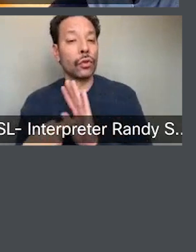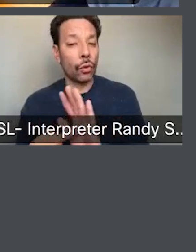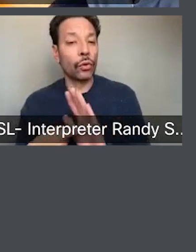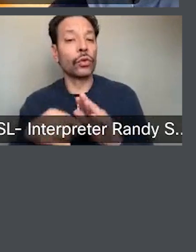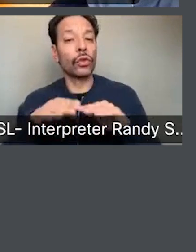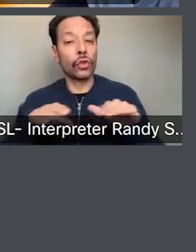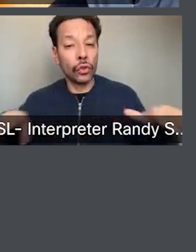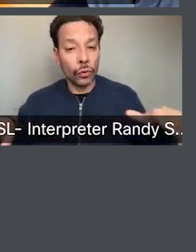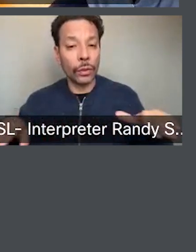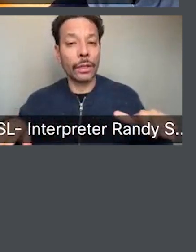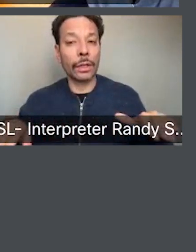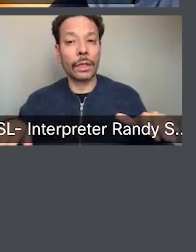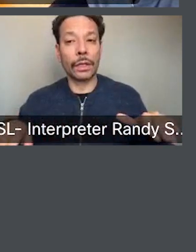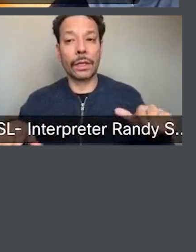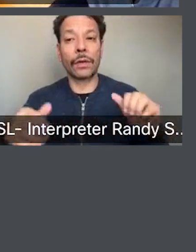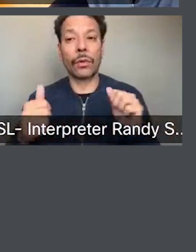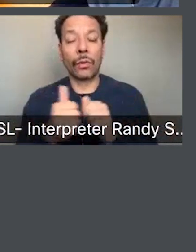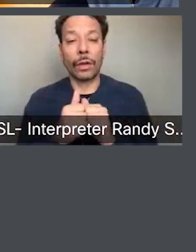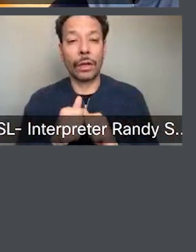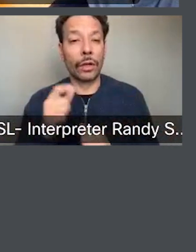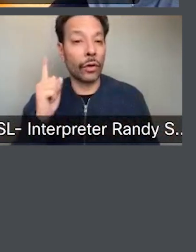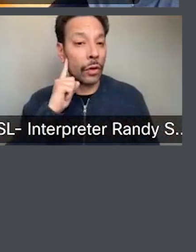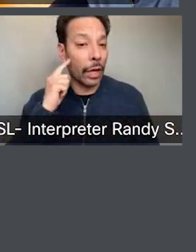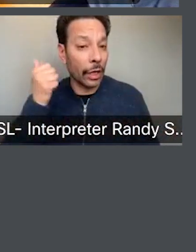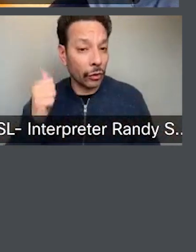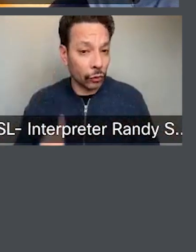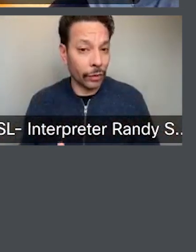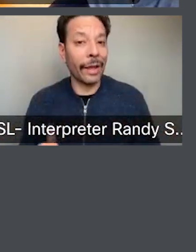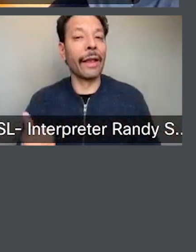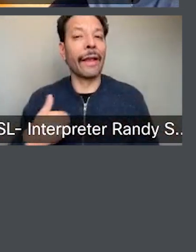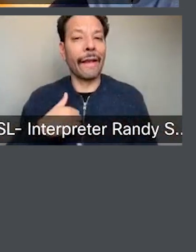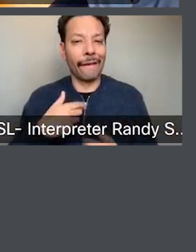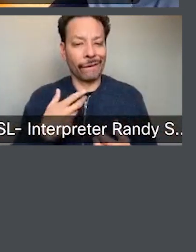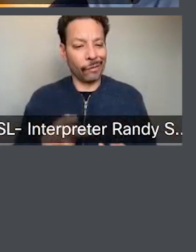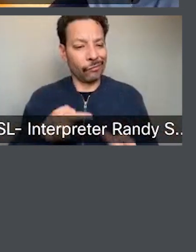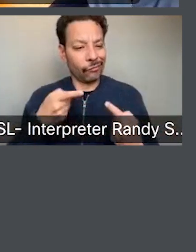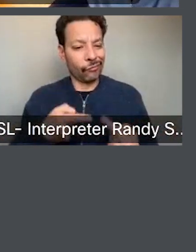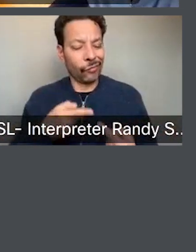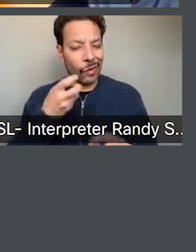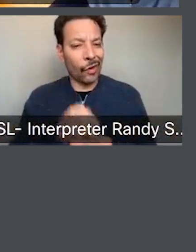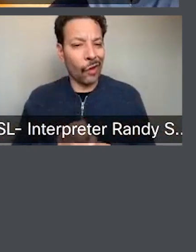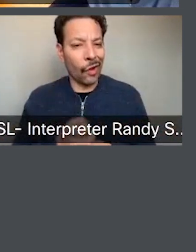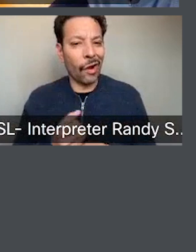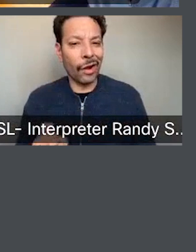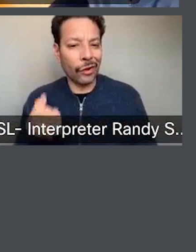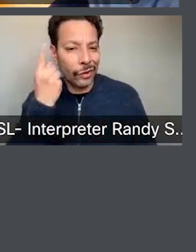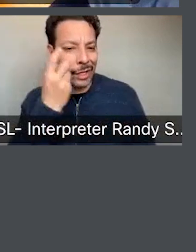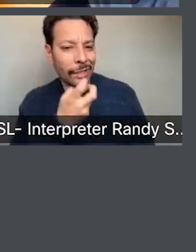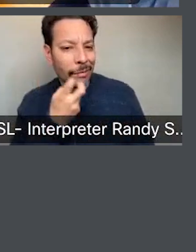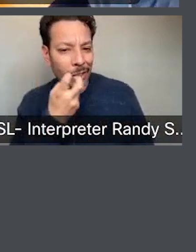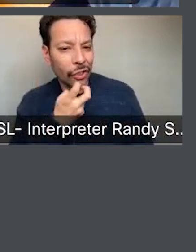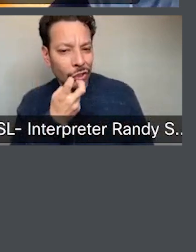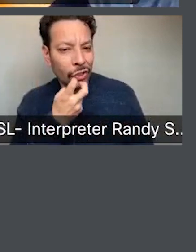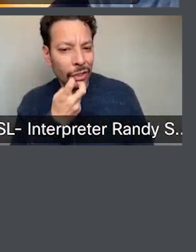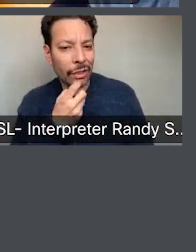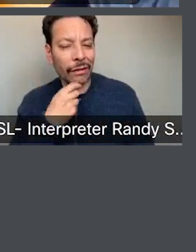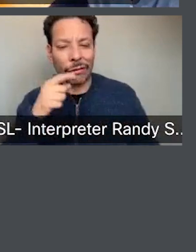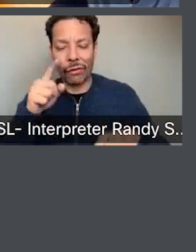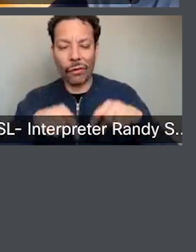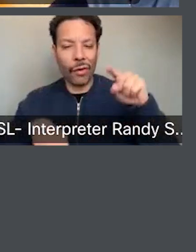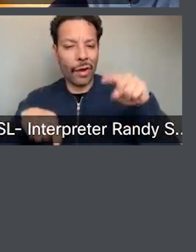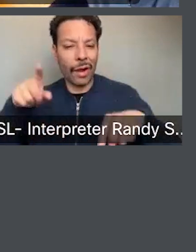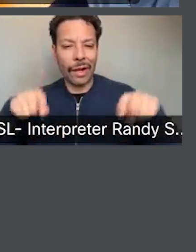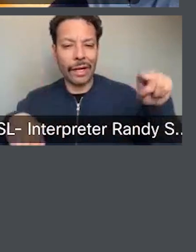children with unilateral hearing loss have difficulty with speech perception in a variety of different